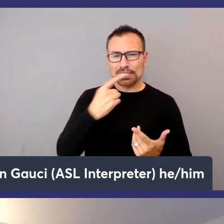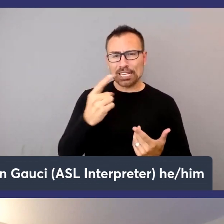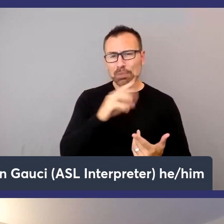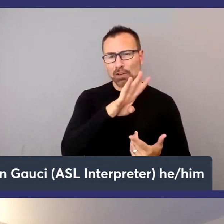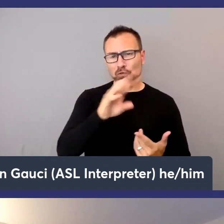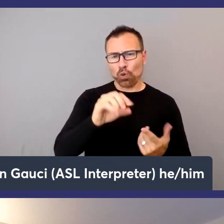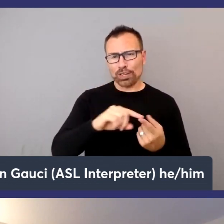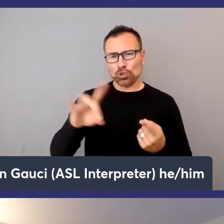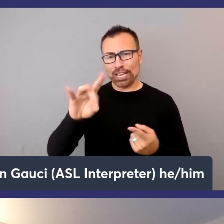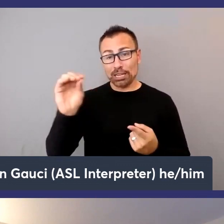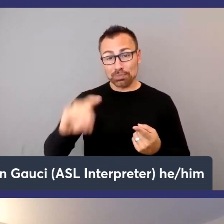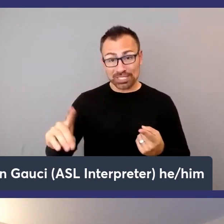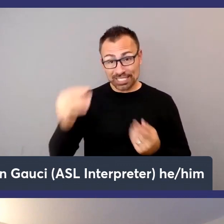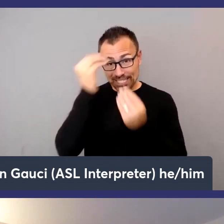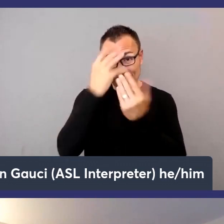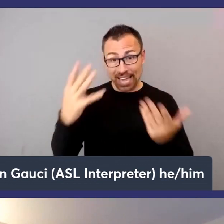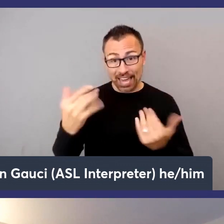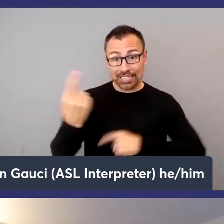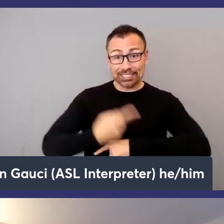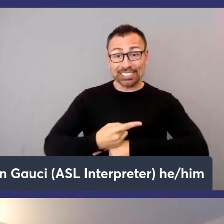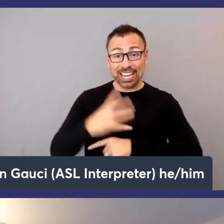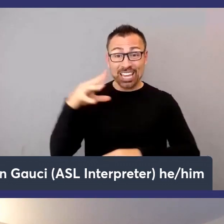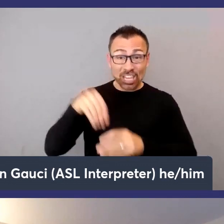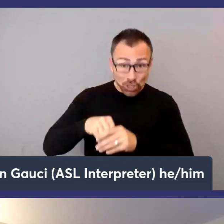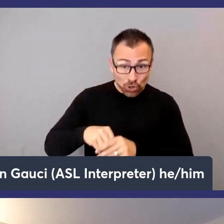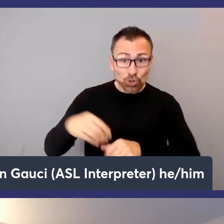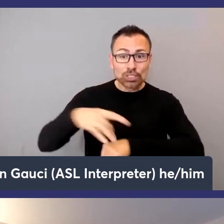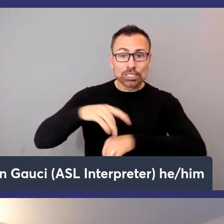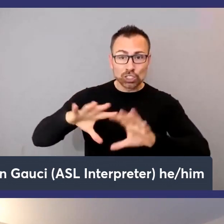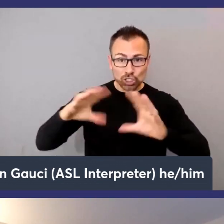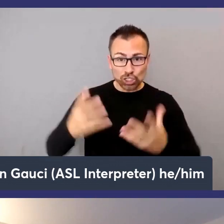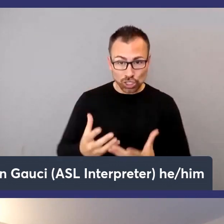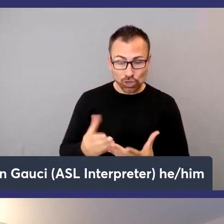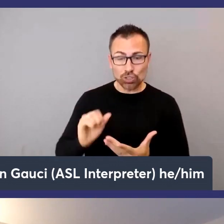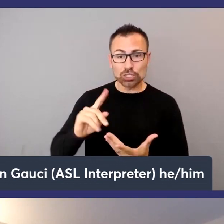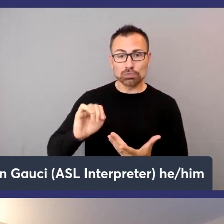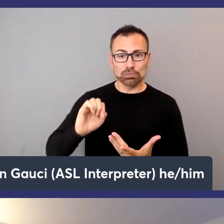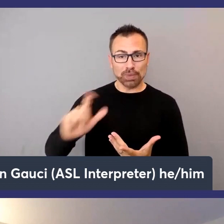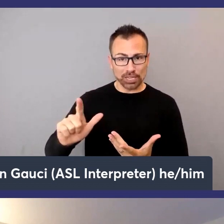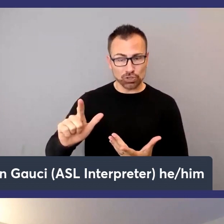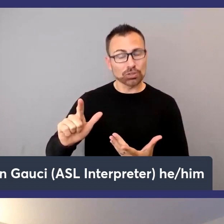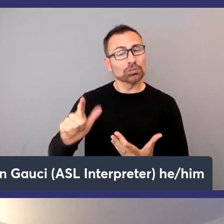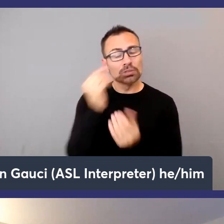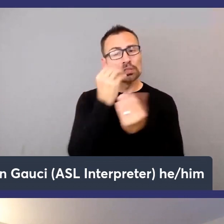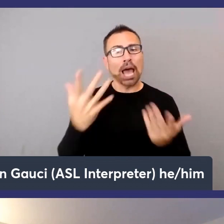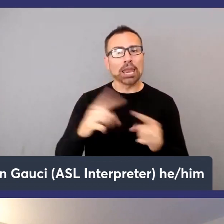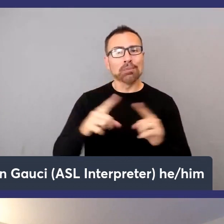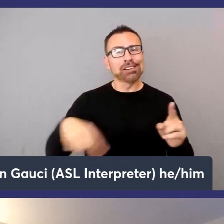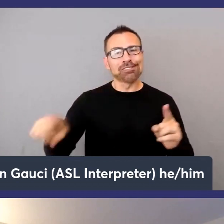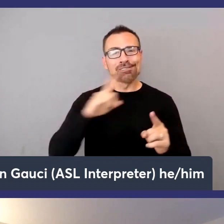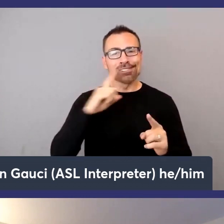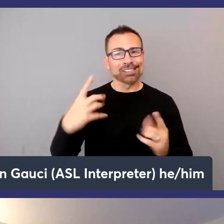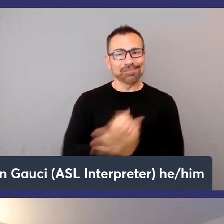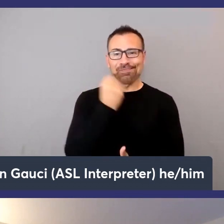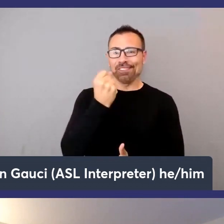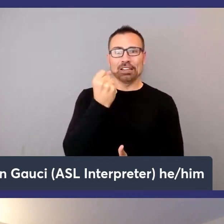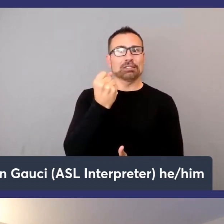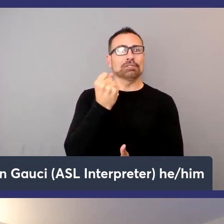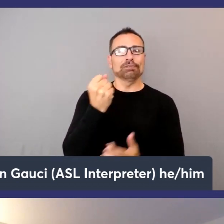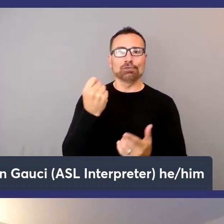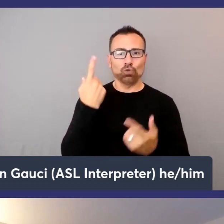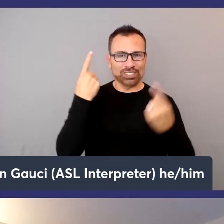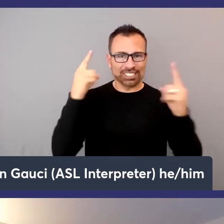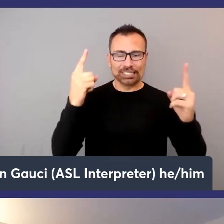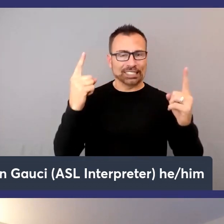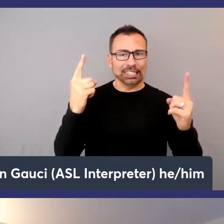80% of data today actually contains geospatial data. But we haven't been able to really use it effectively to drive insights and make